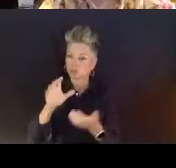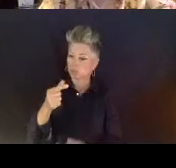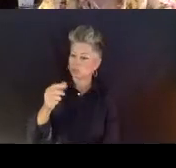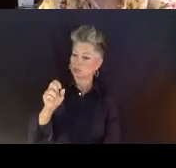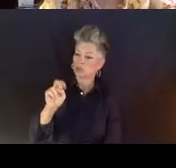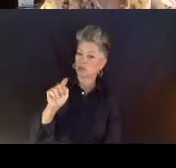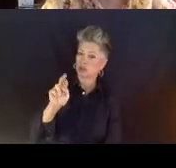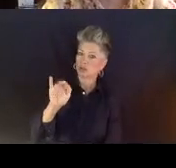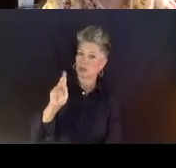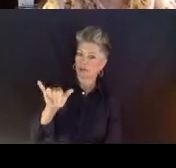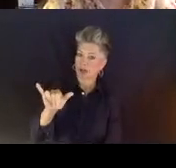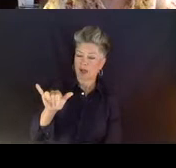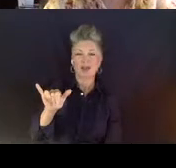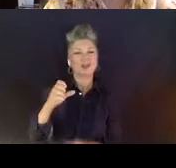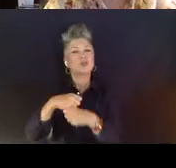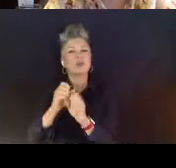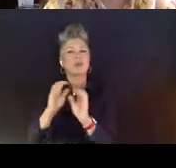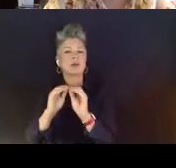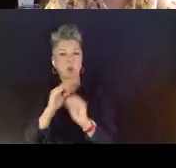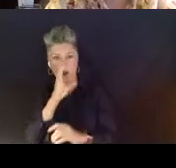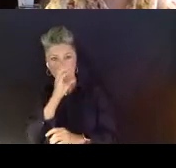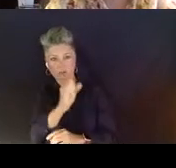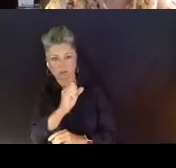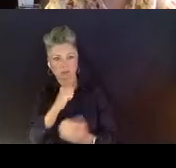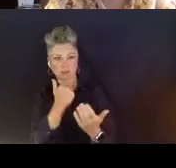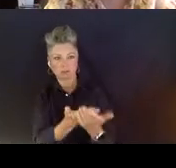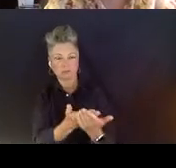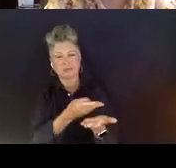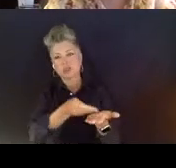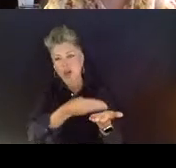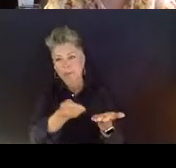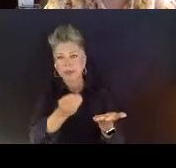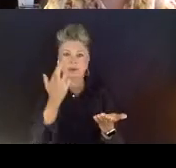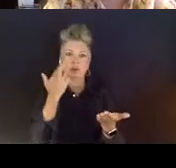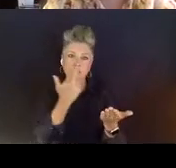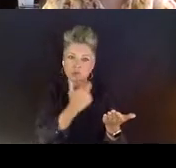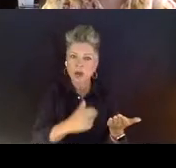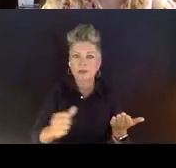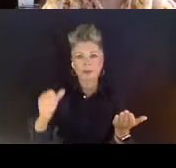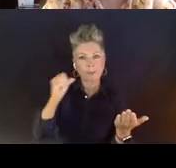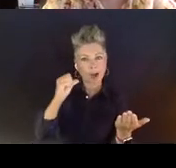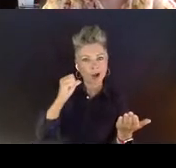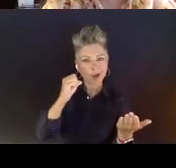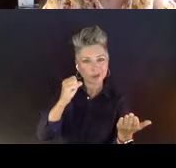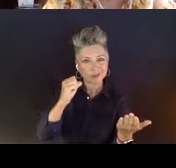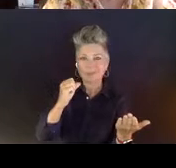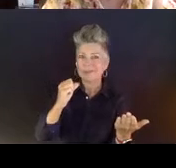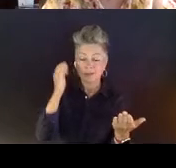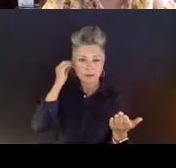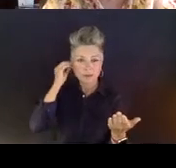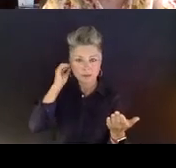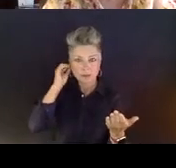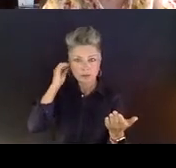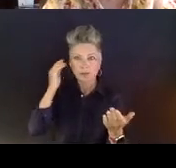attractive destinations with shopping and restaurants and bars, while making few, if